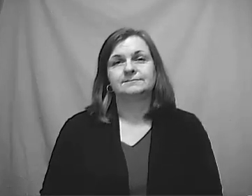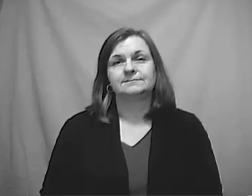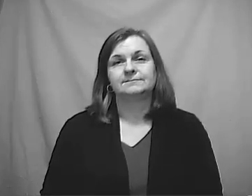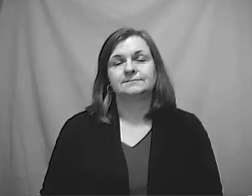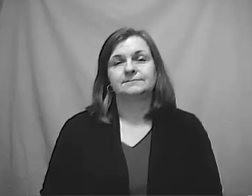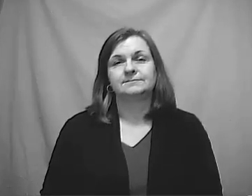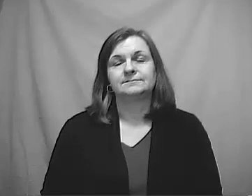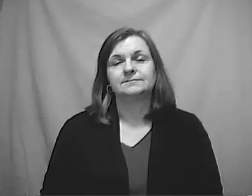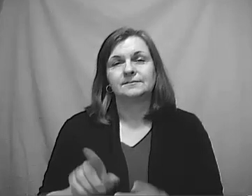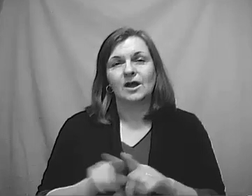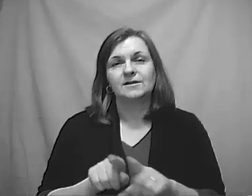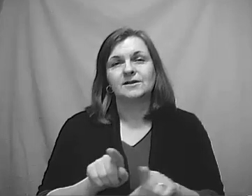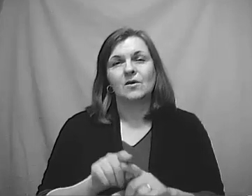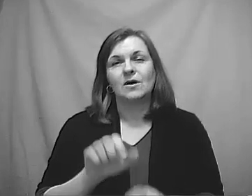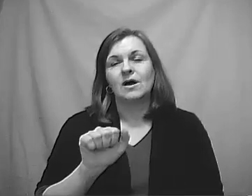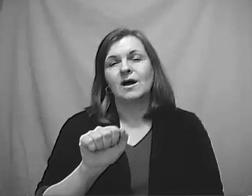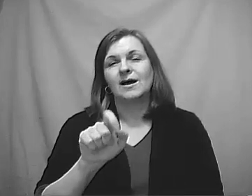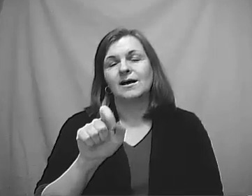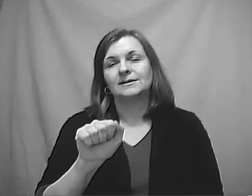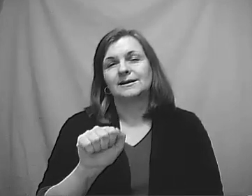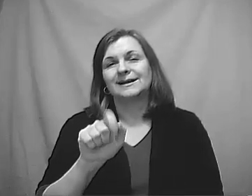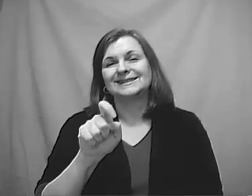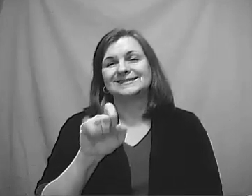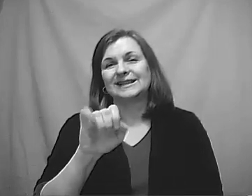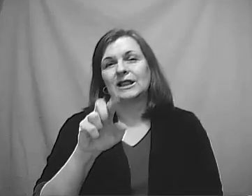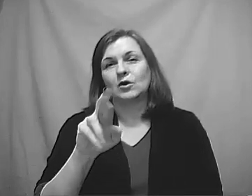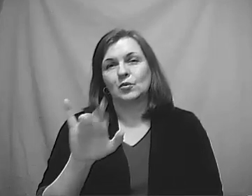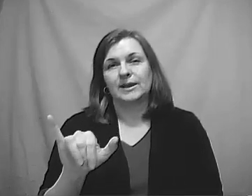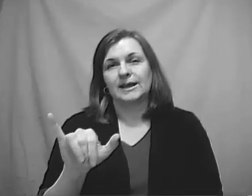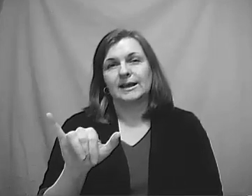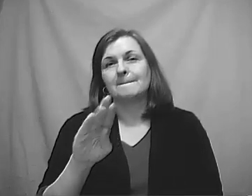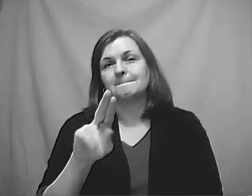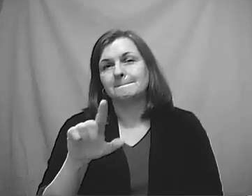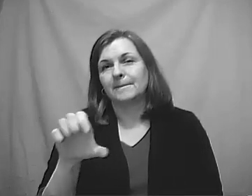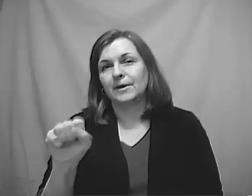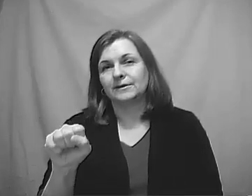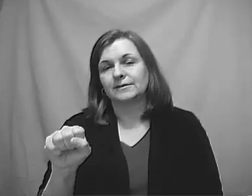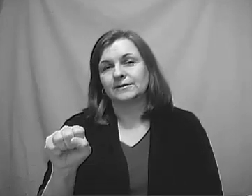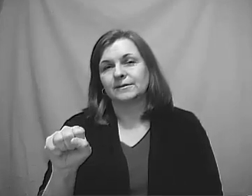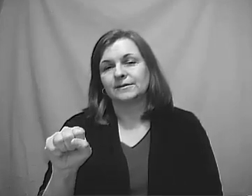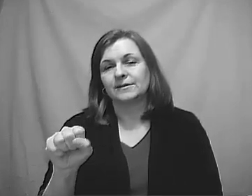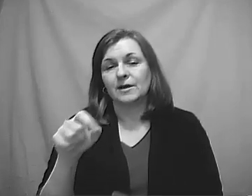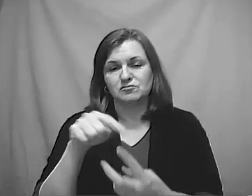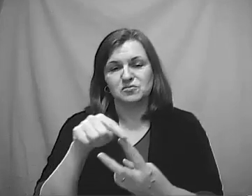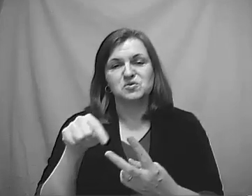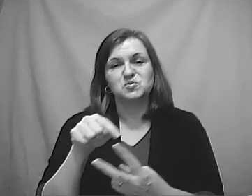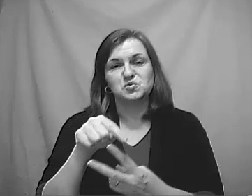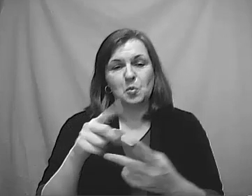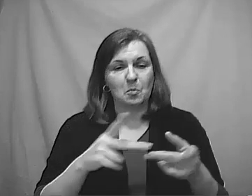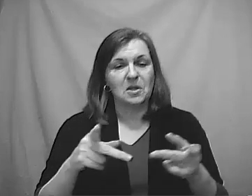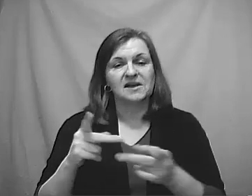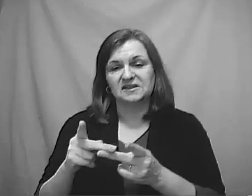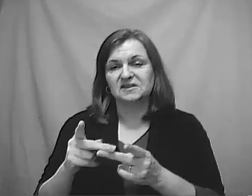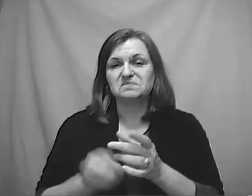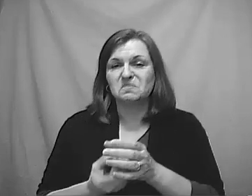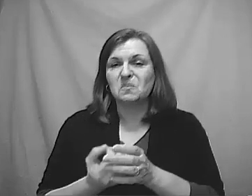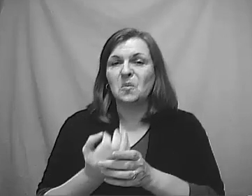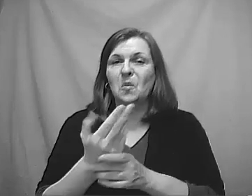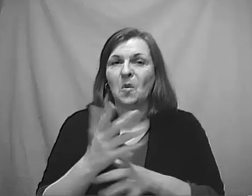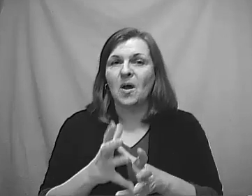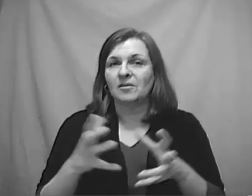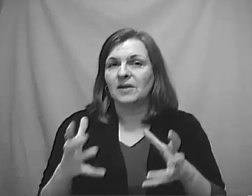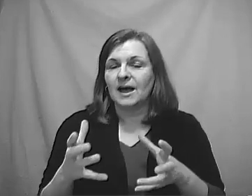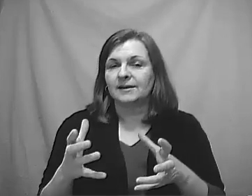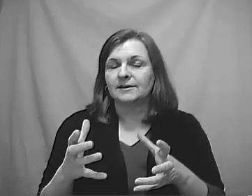of our plant, and our auxiliary buds. These are places where we have a lot of growth, and